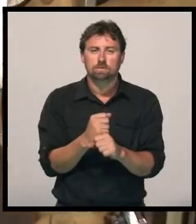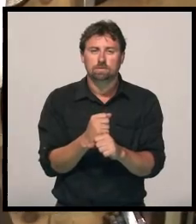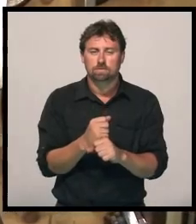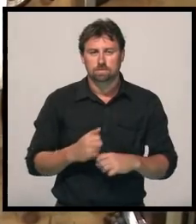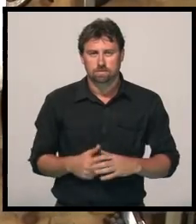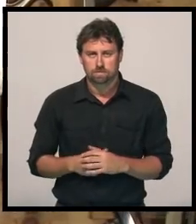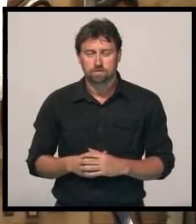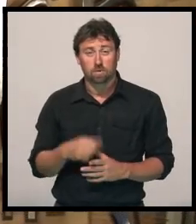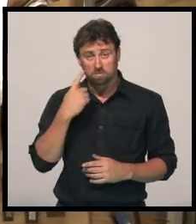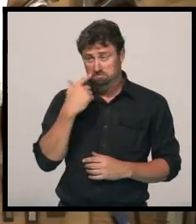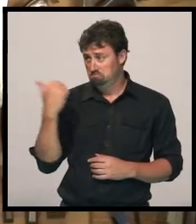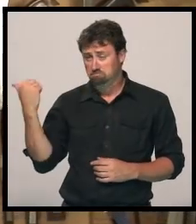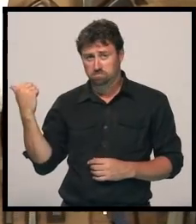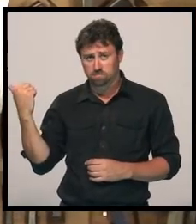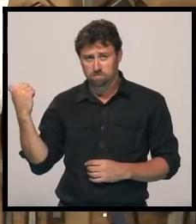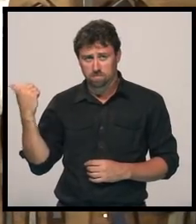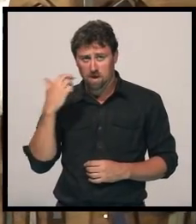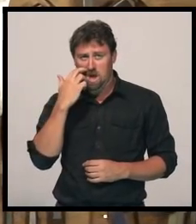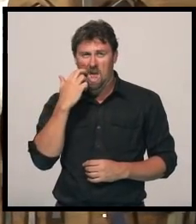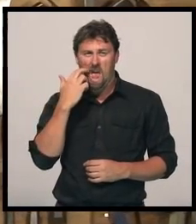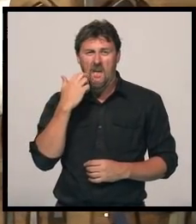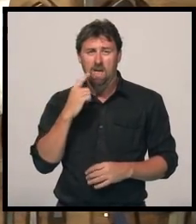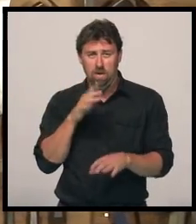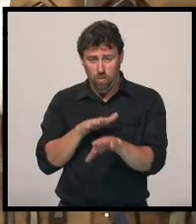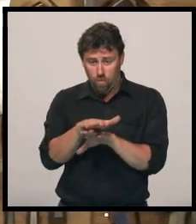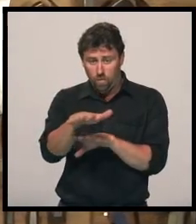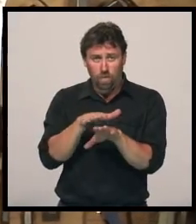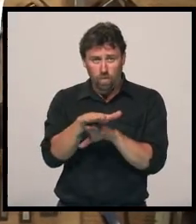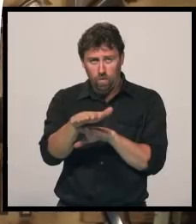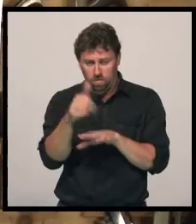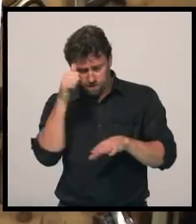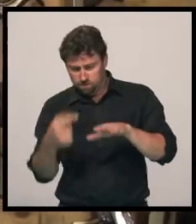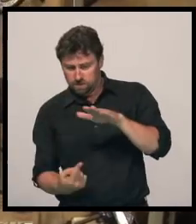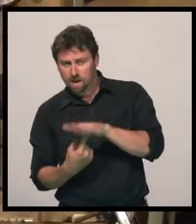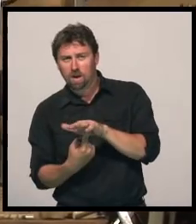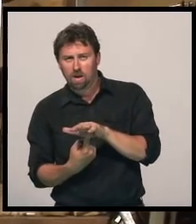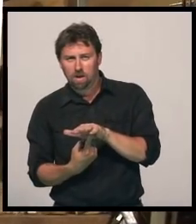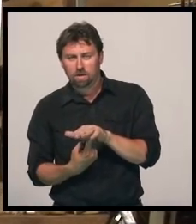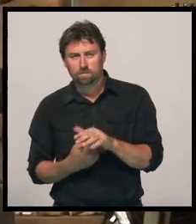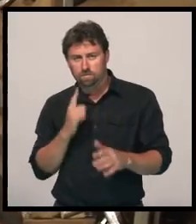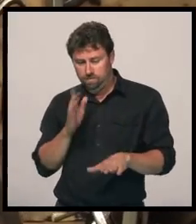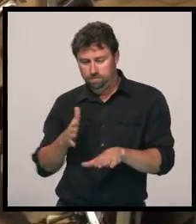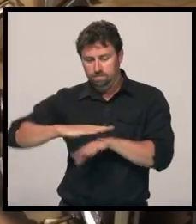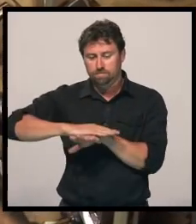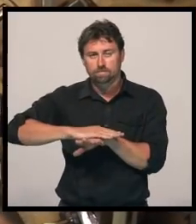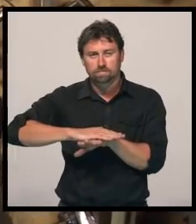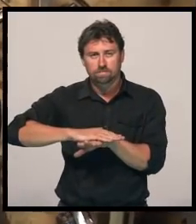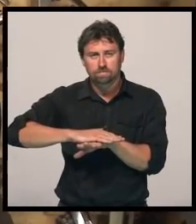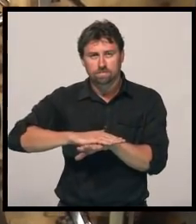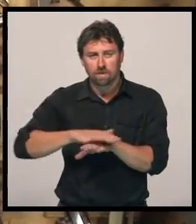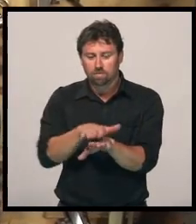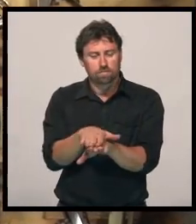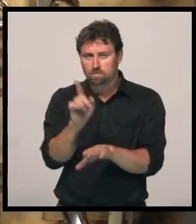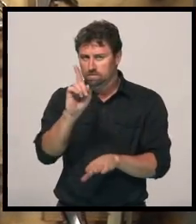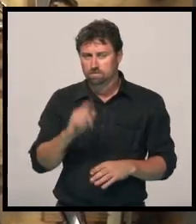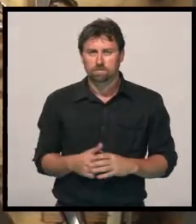in this case, the grain's running this way. That's the downside. I would run it like that. If you're veneering